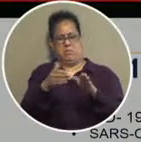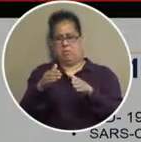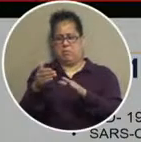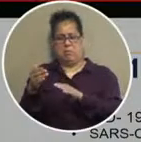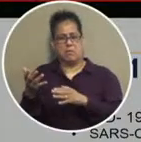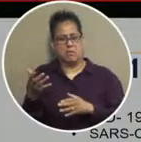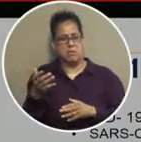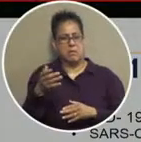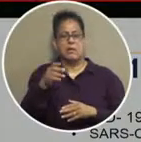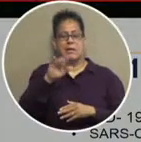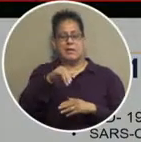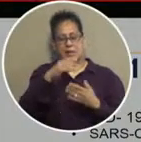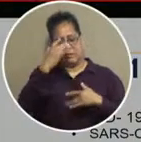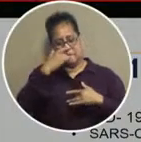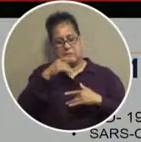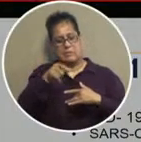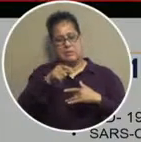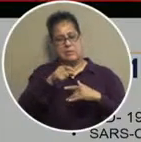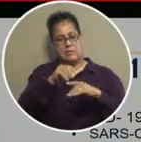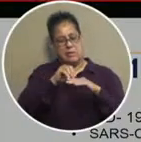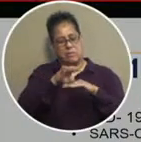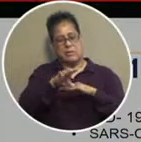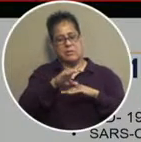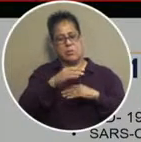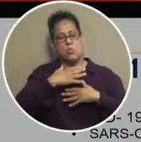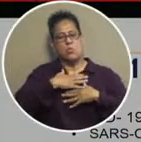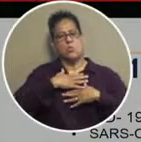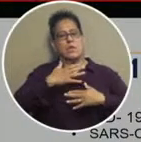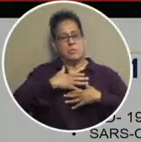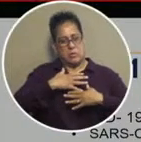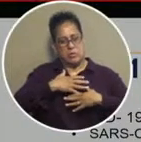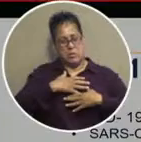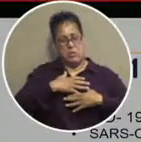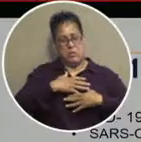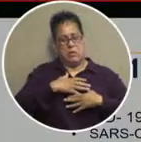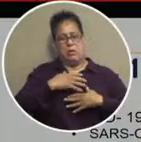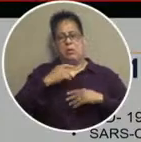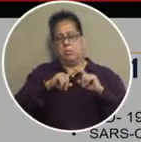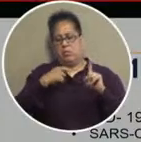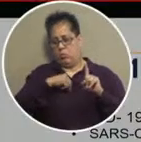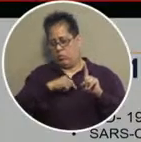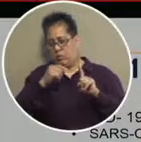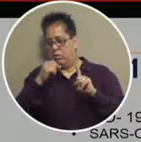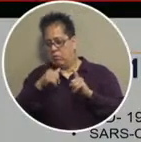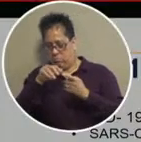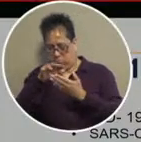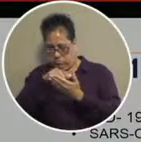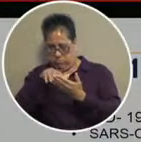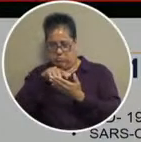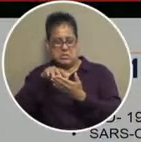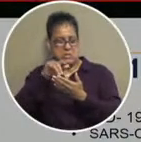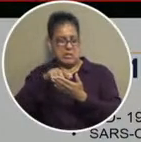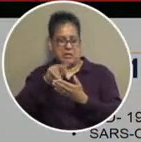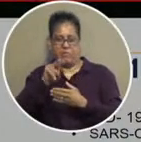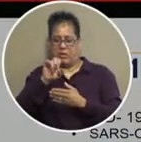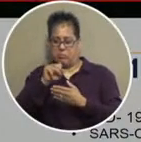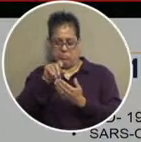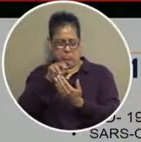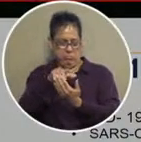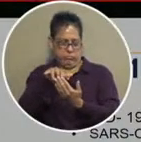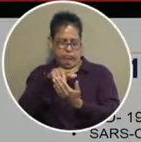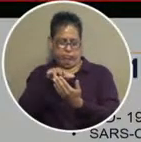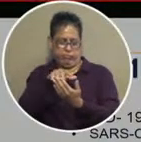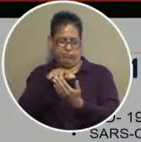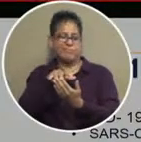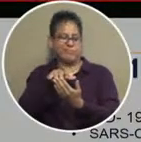was affecting mainly the respiratory tract, but as we got to know the virus a little bit more, we can see that the virus